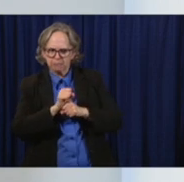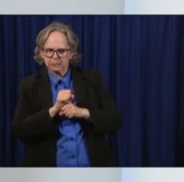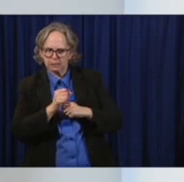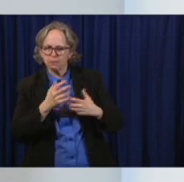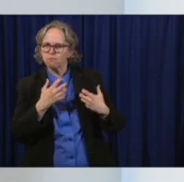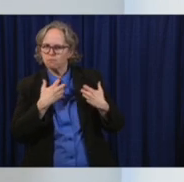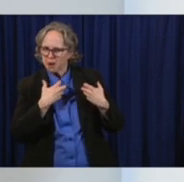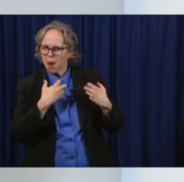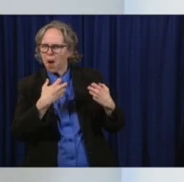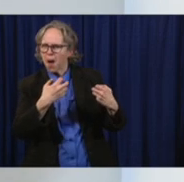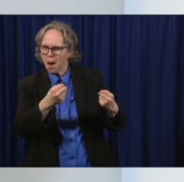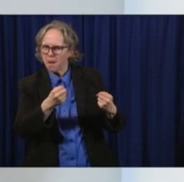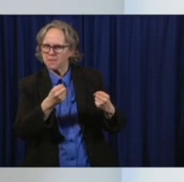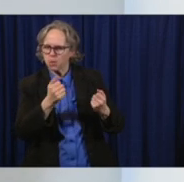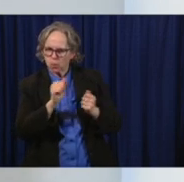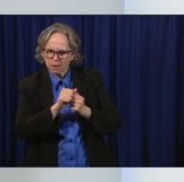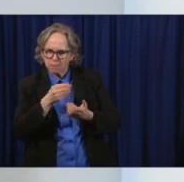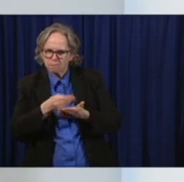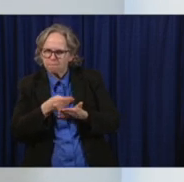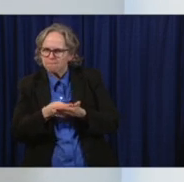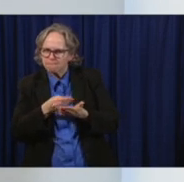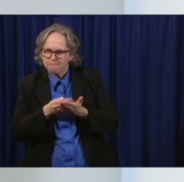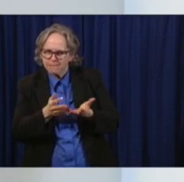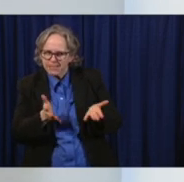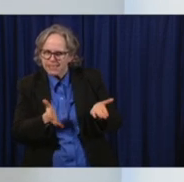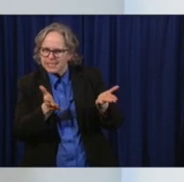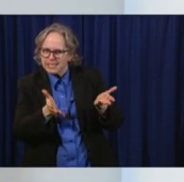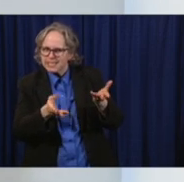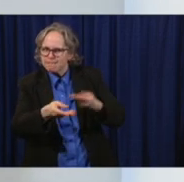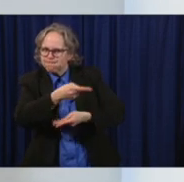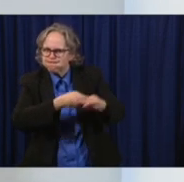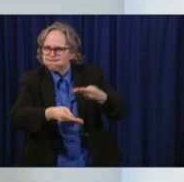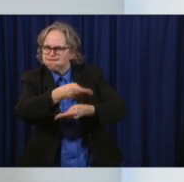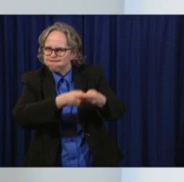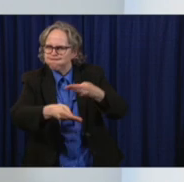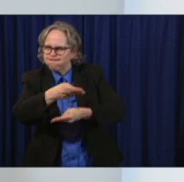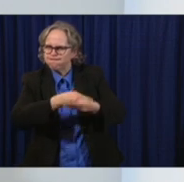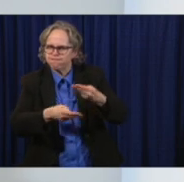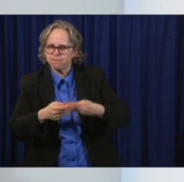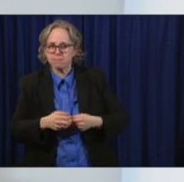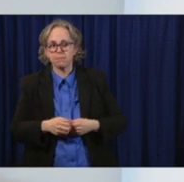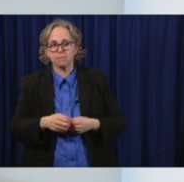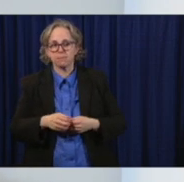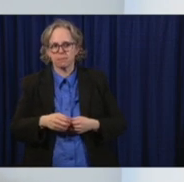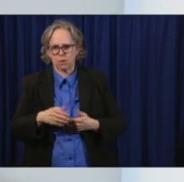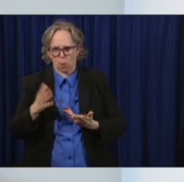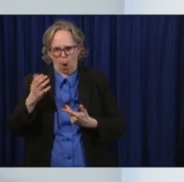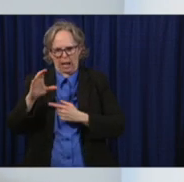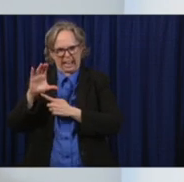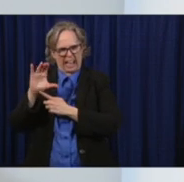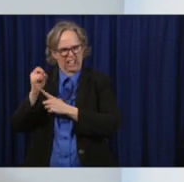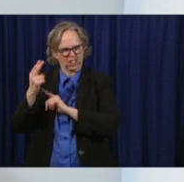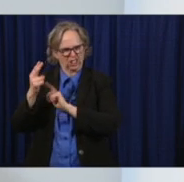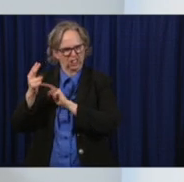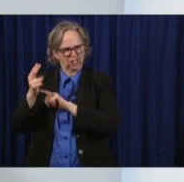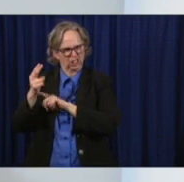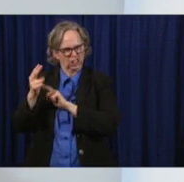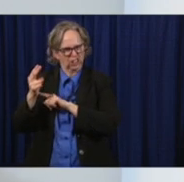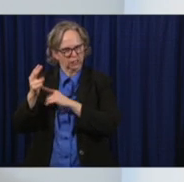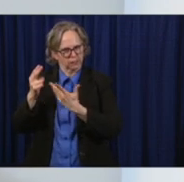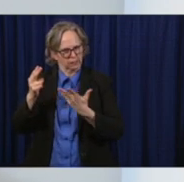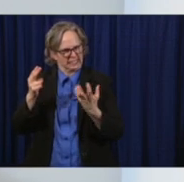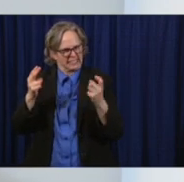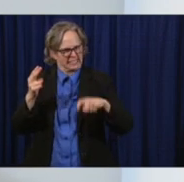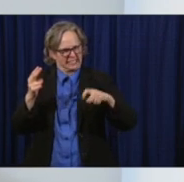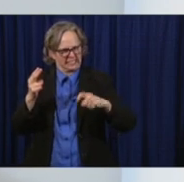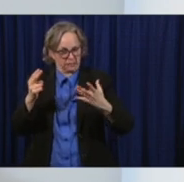be in financing and liquidity can be worked out, cash flow. And then once that stability returns,